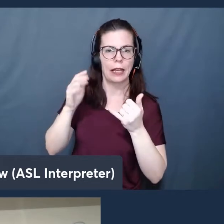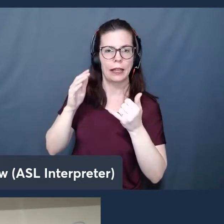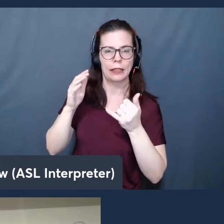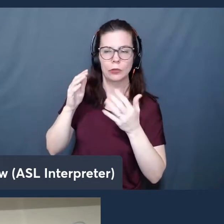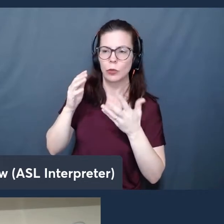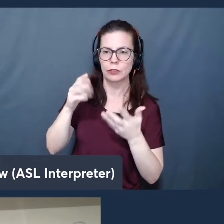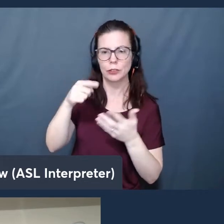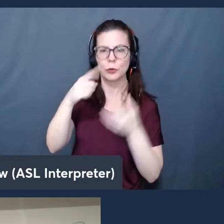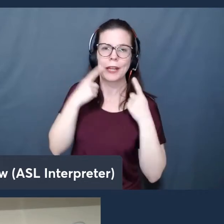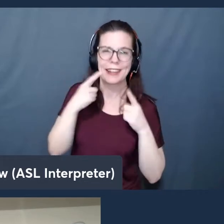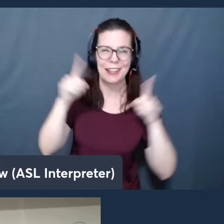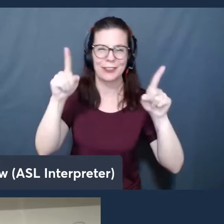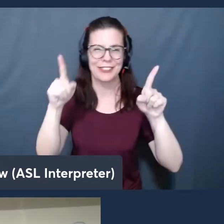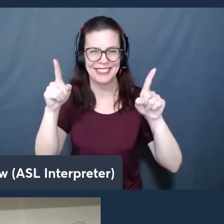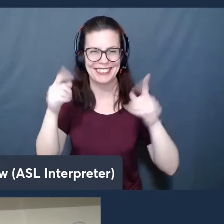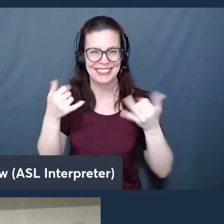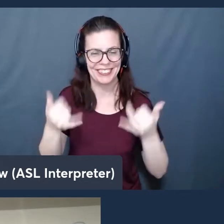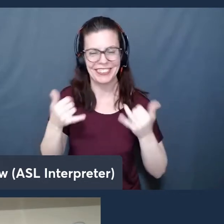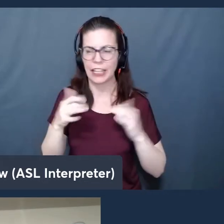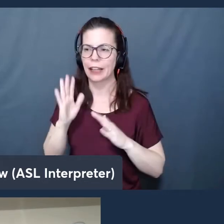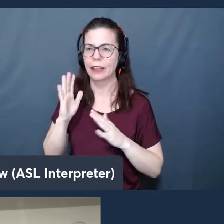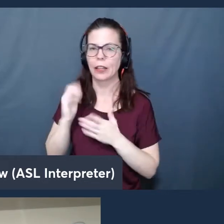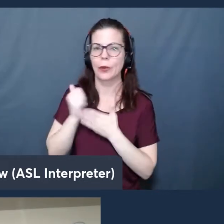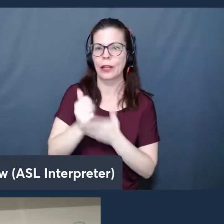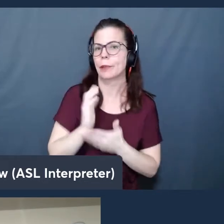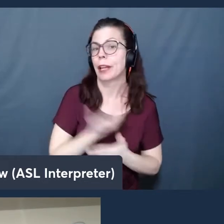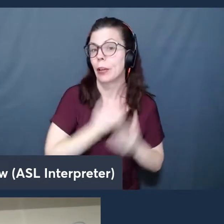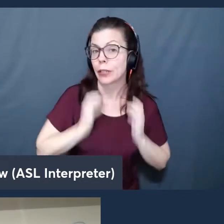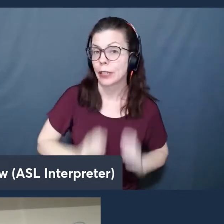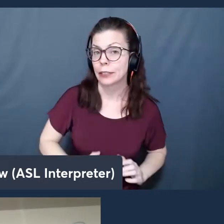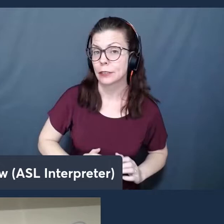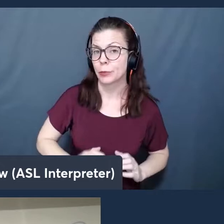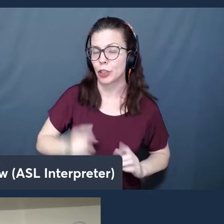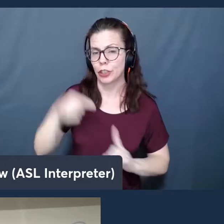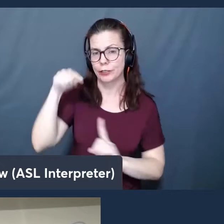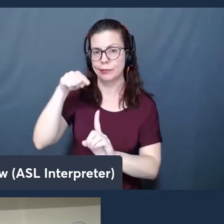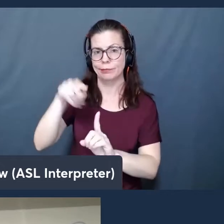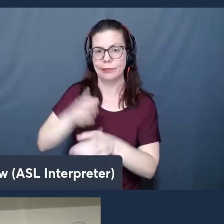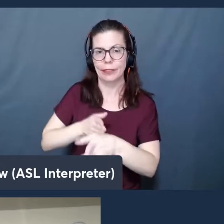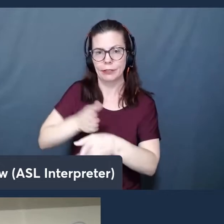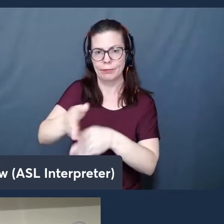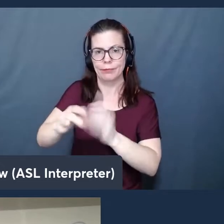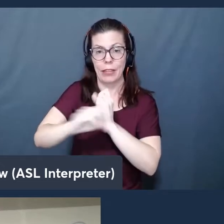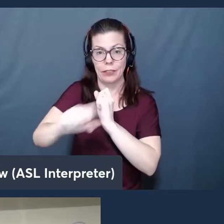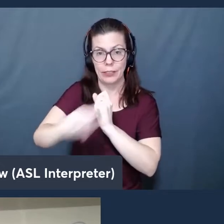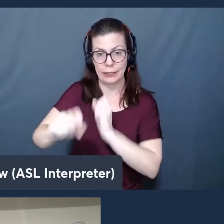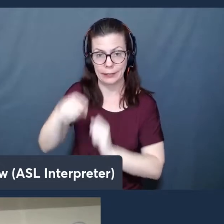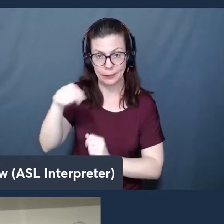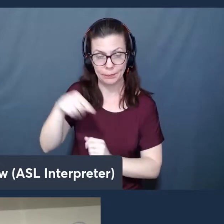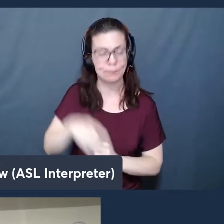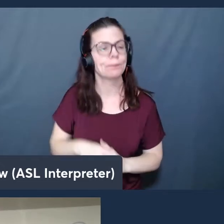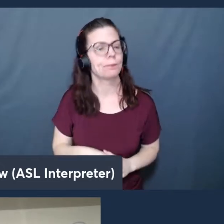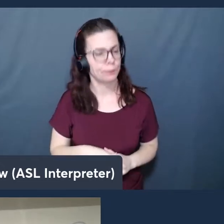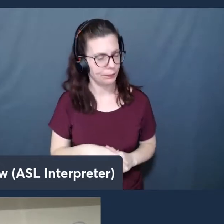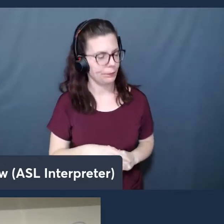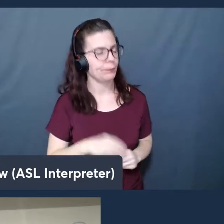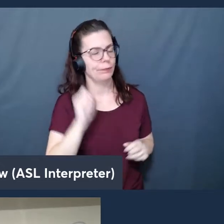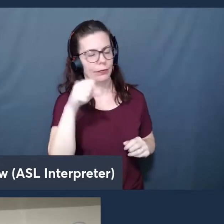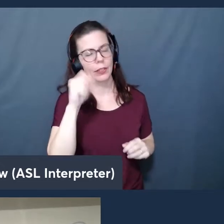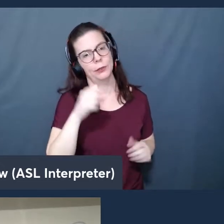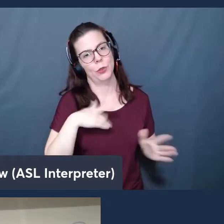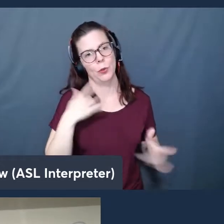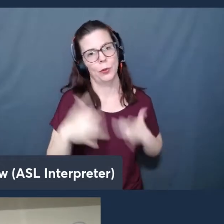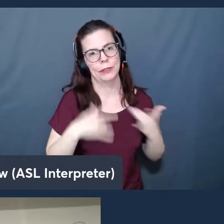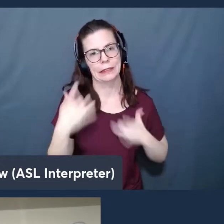you're announcing today that can help our customers in the advertising space? Absolutely. Really excited to talk